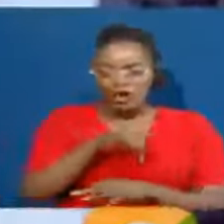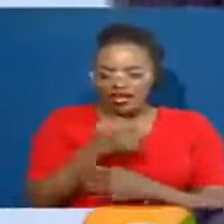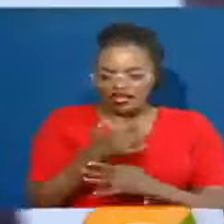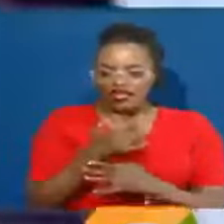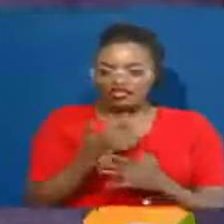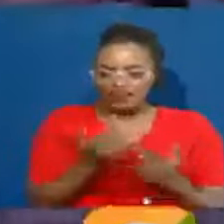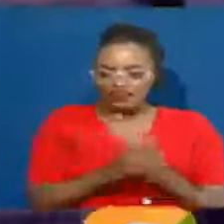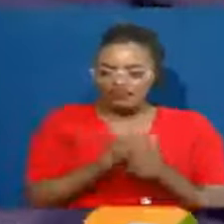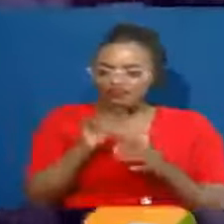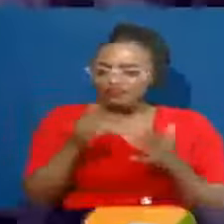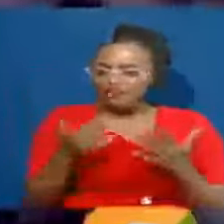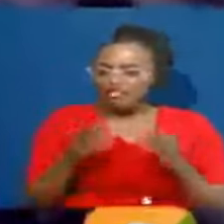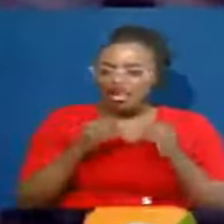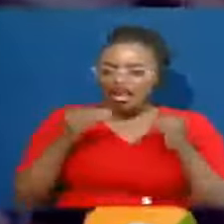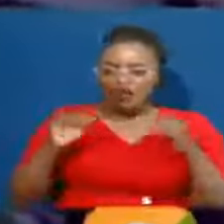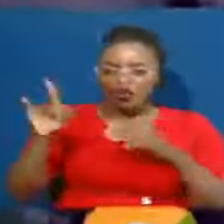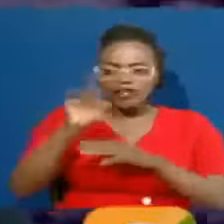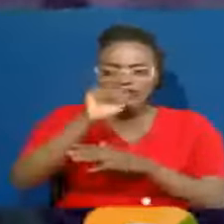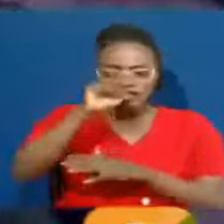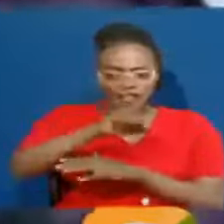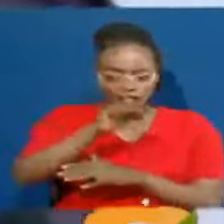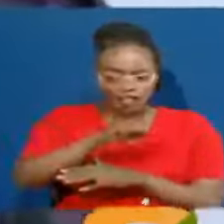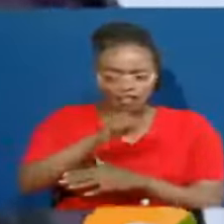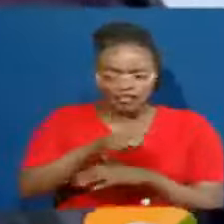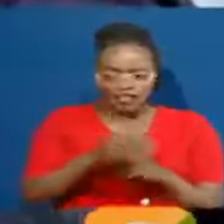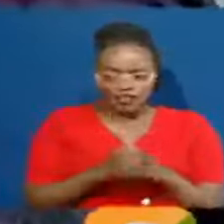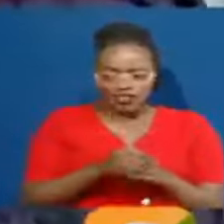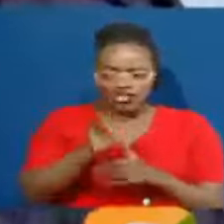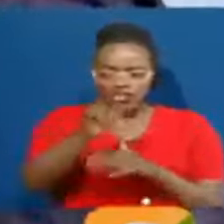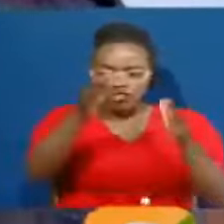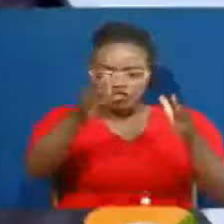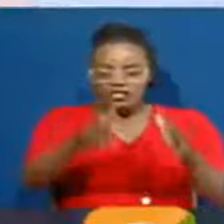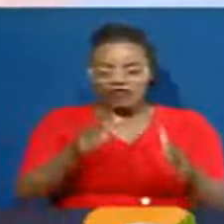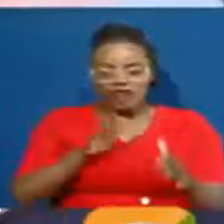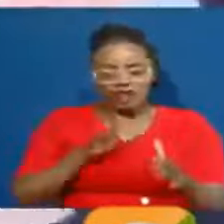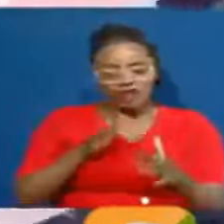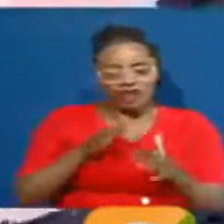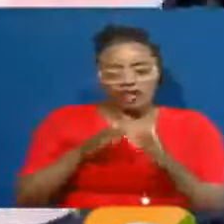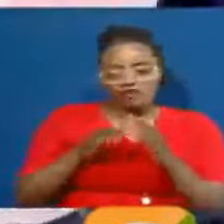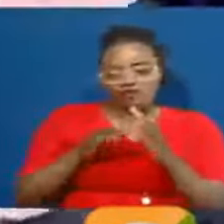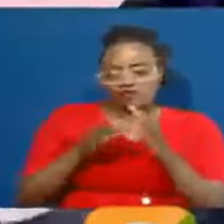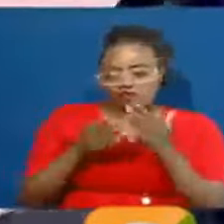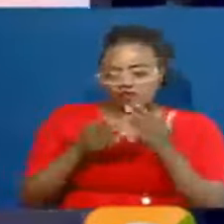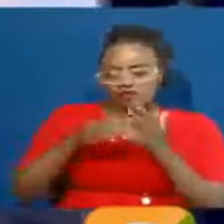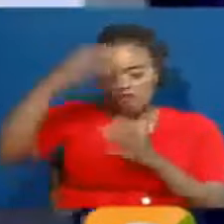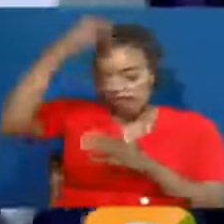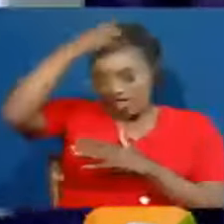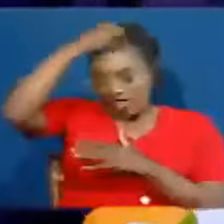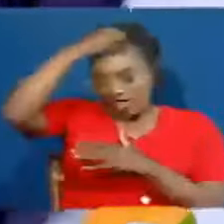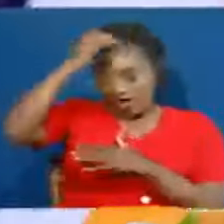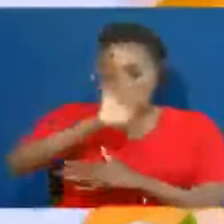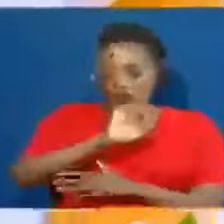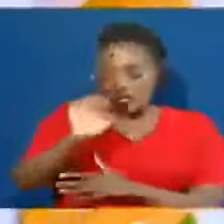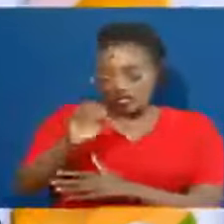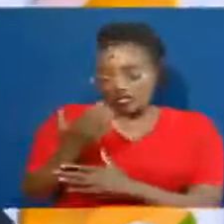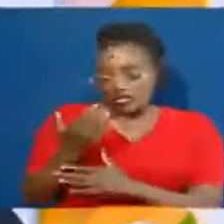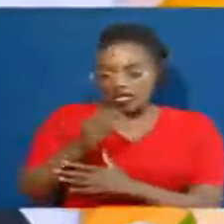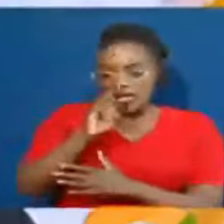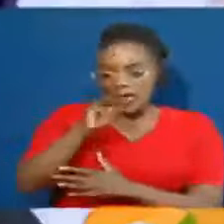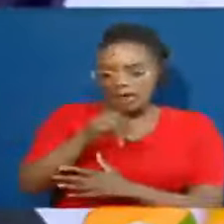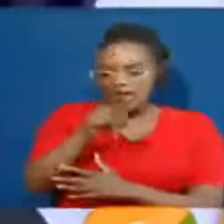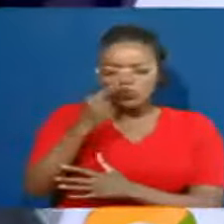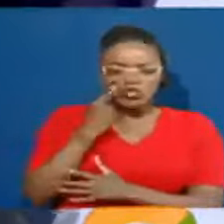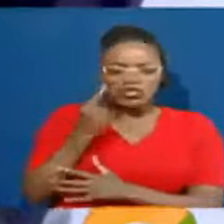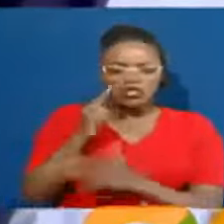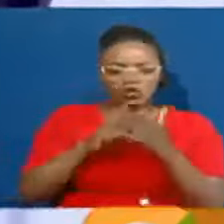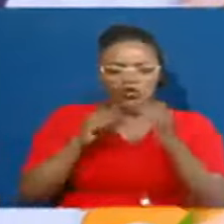je, imekuwa siku ndefu sana, je, kama mwakilishi wa eneo bunge la Lamu Mashariki, je, waonaje